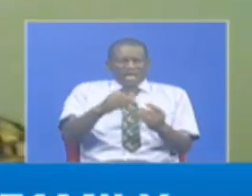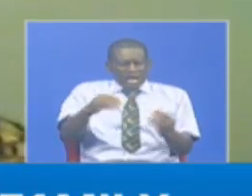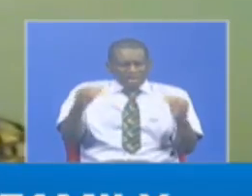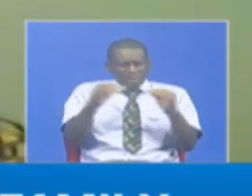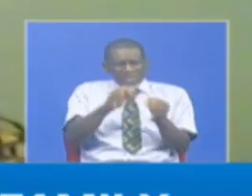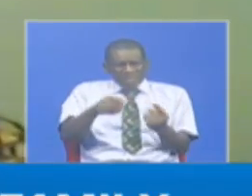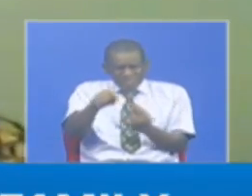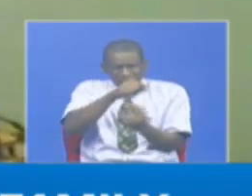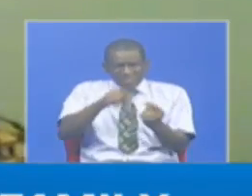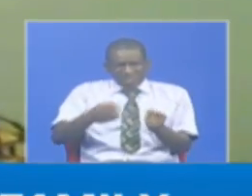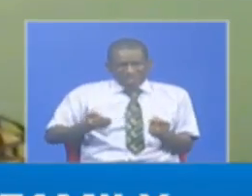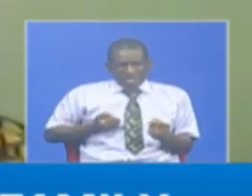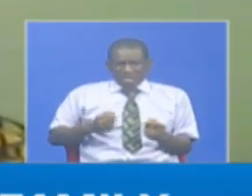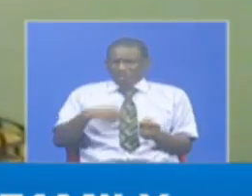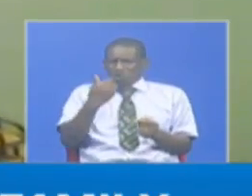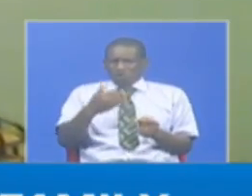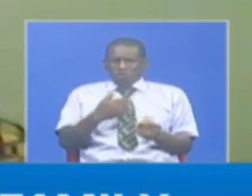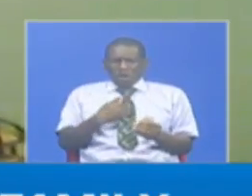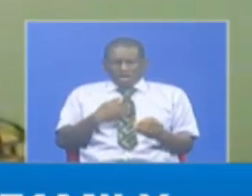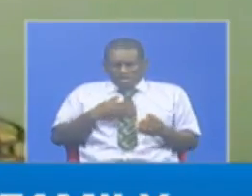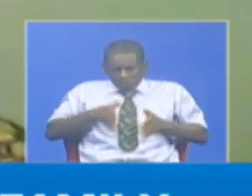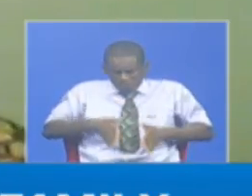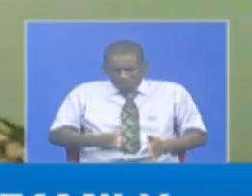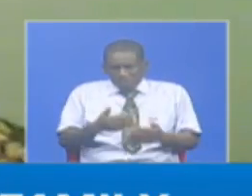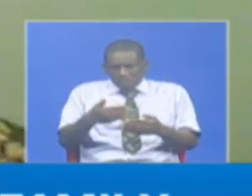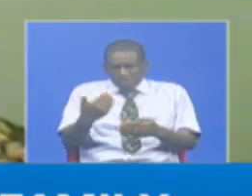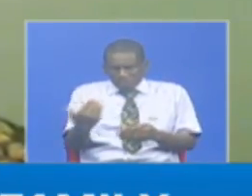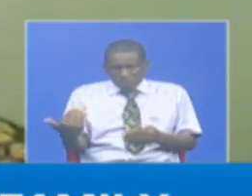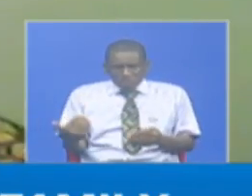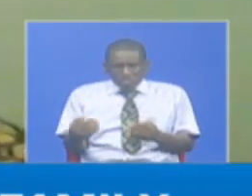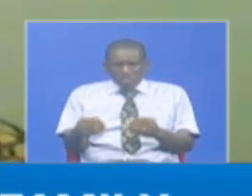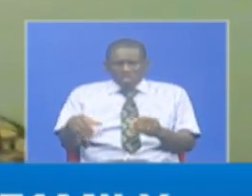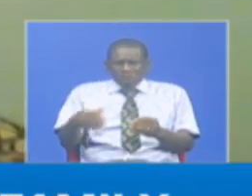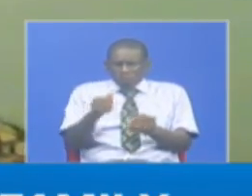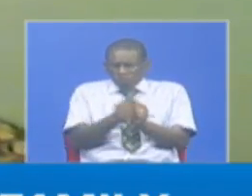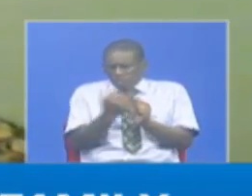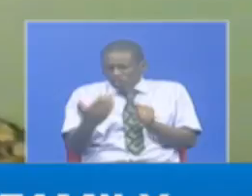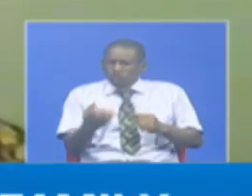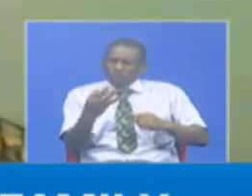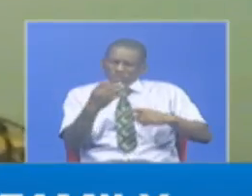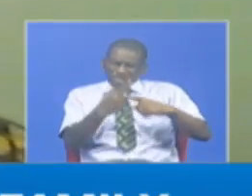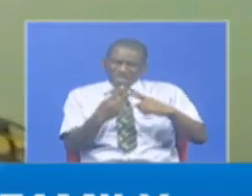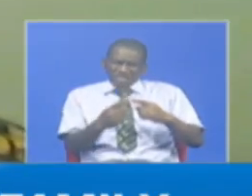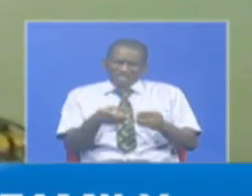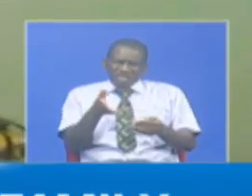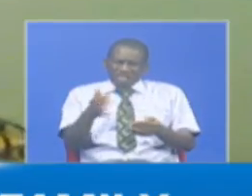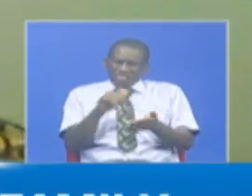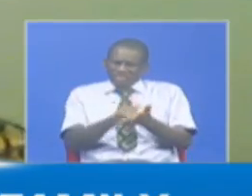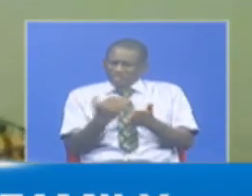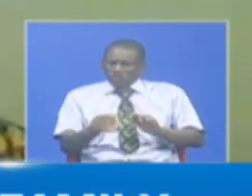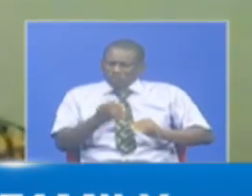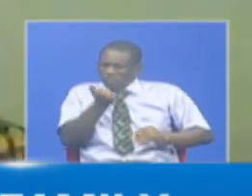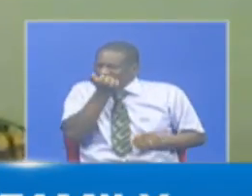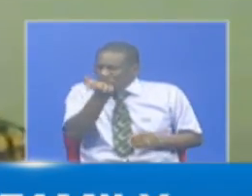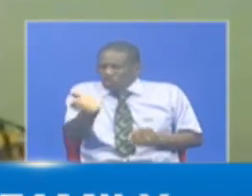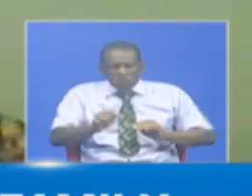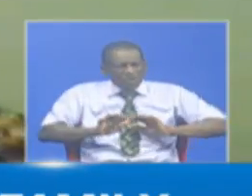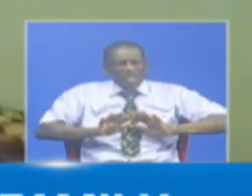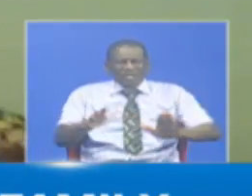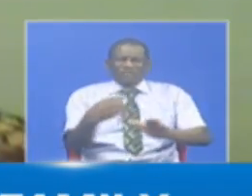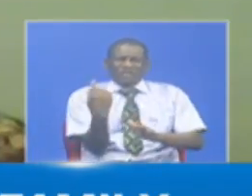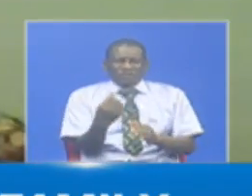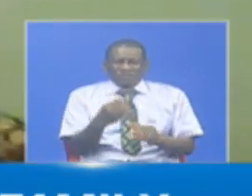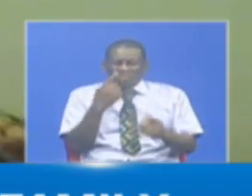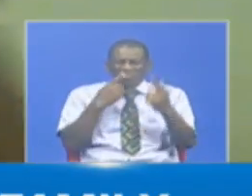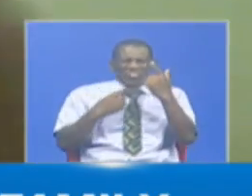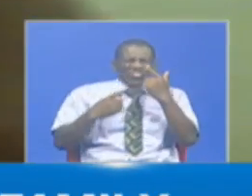given who had a baby, and I met her at that time. Her child was about 3 years old. That child was neglected, was abandoned, mucus running